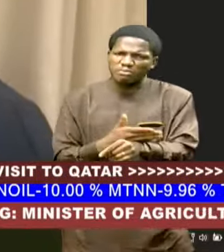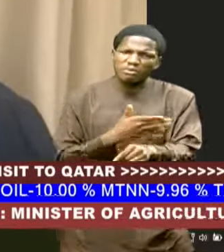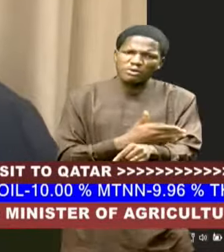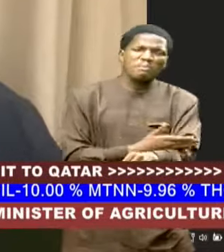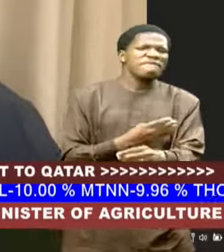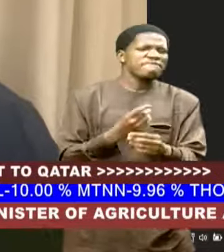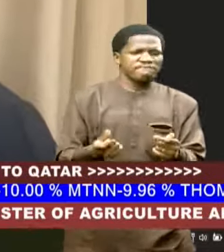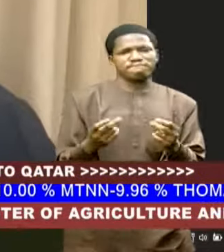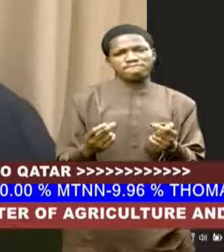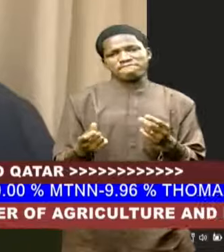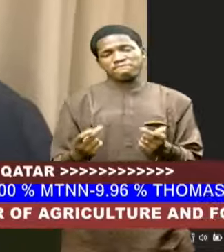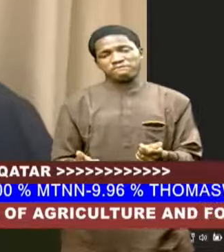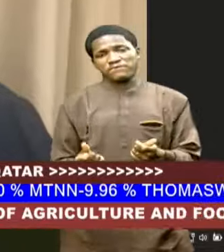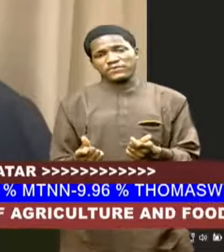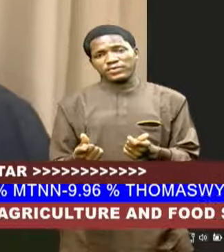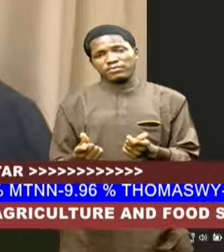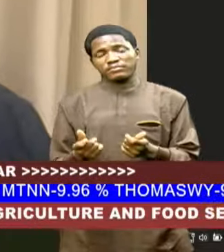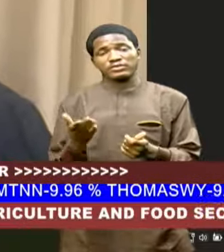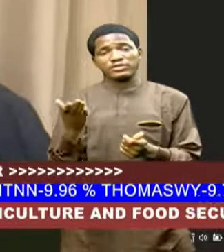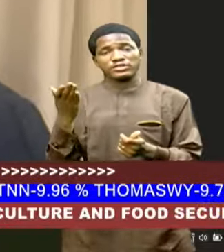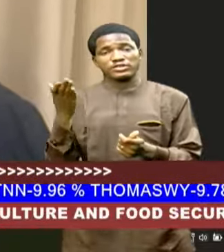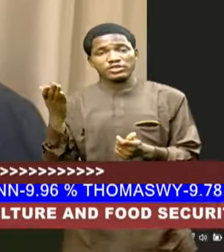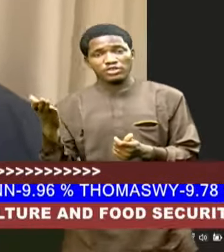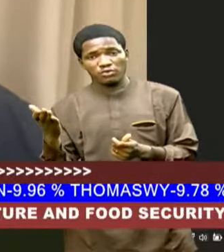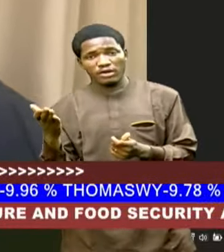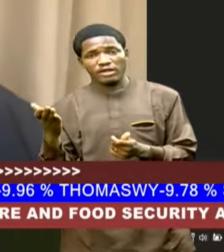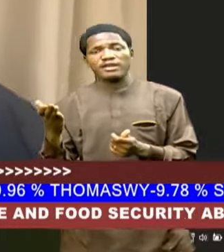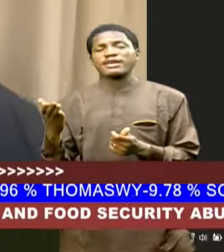fast. They are the safest country in the